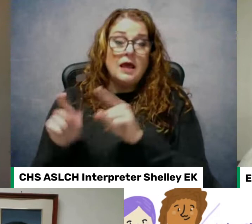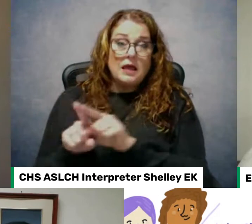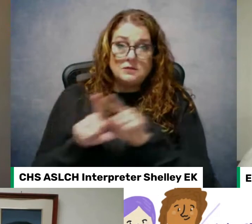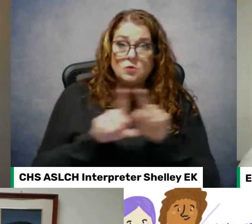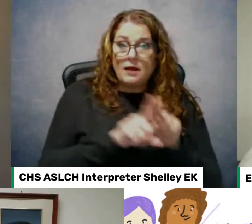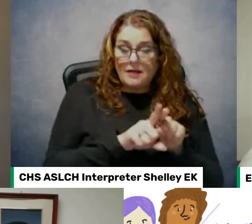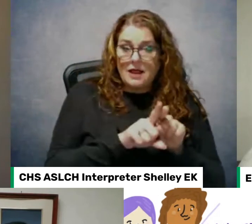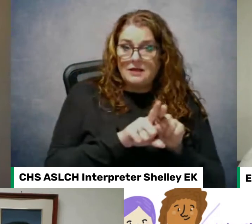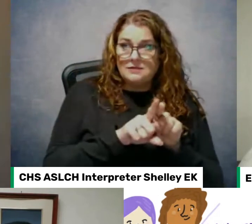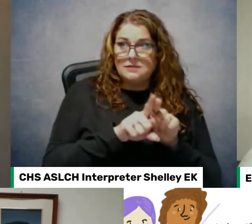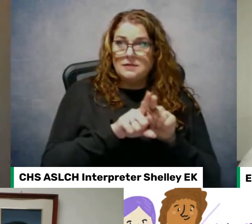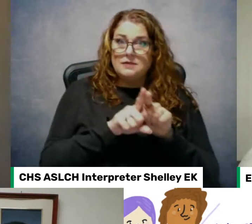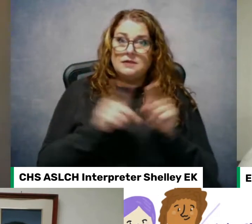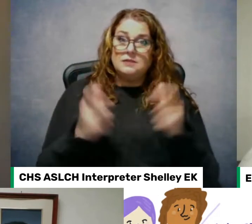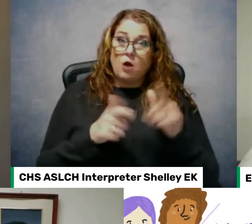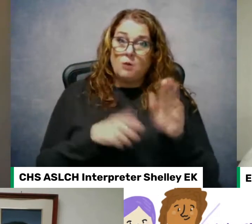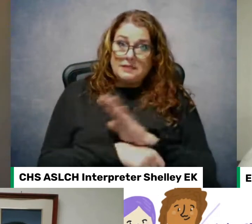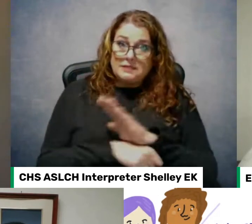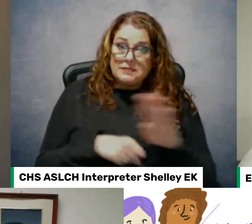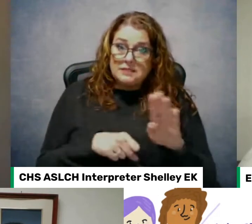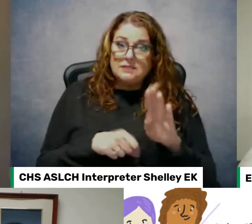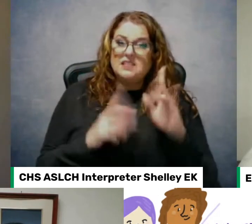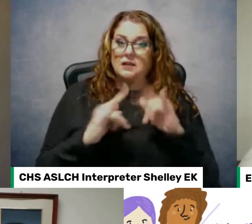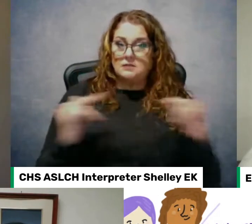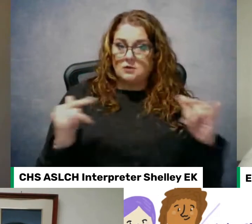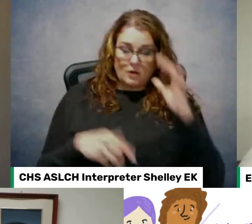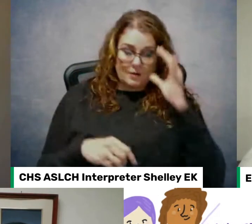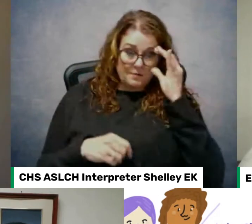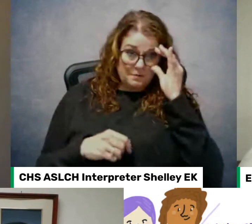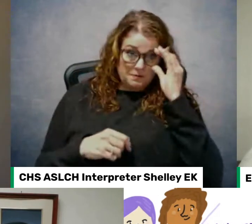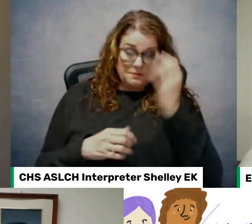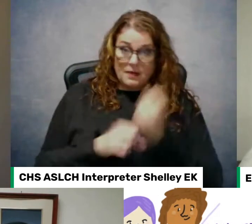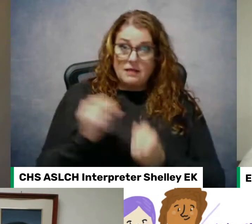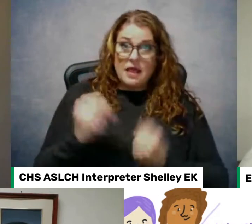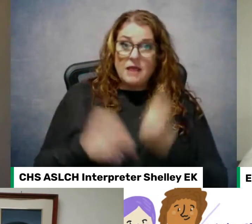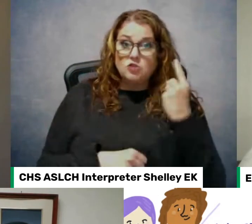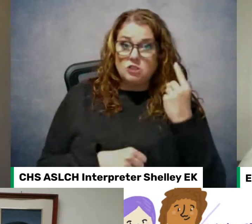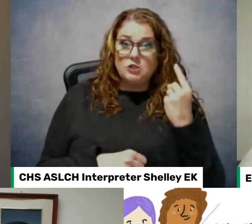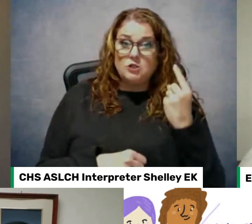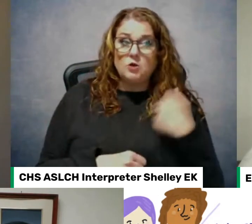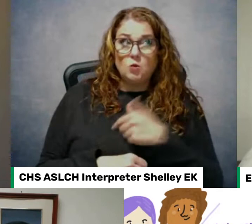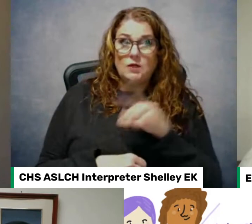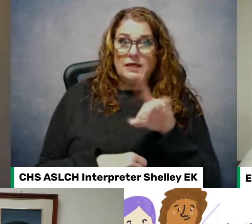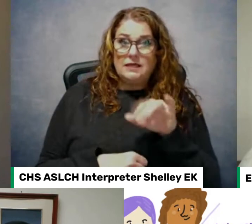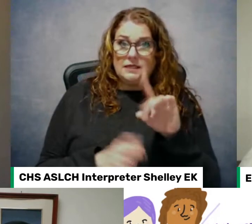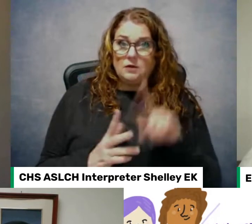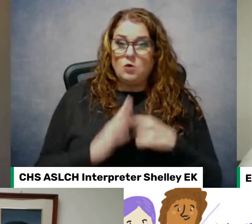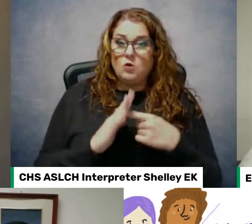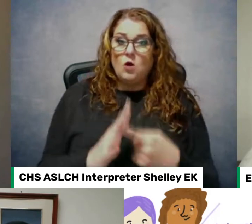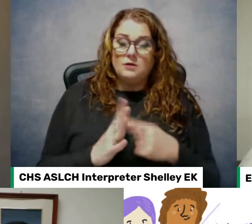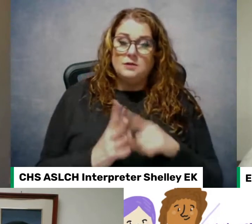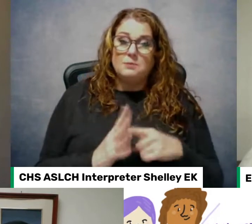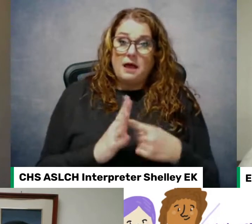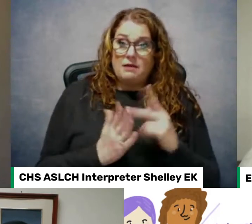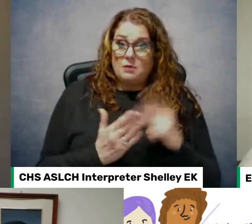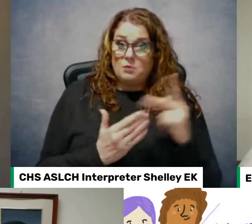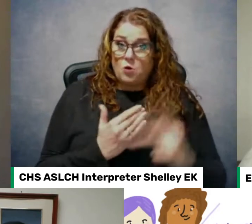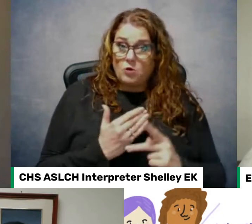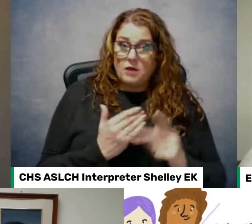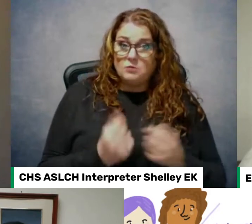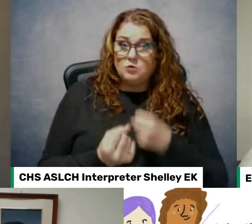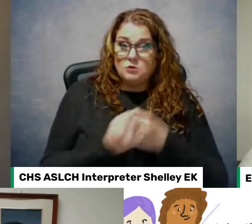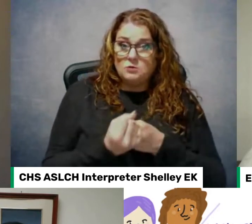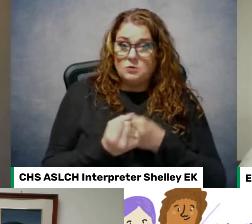as small businesses, etc. Last year, we did launch this pilot program to